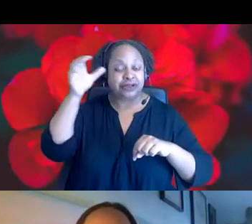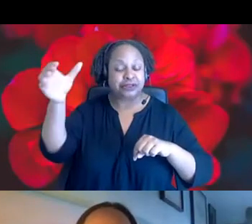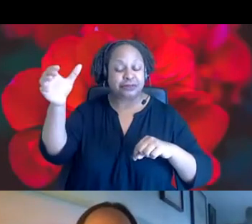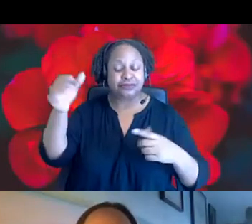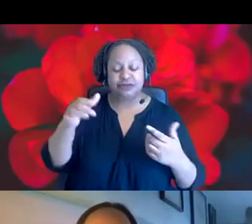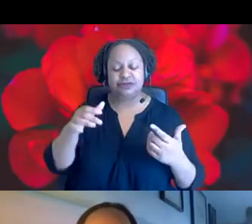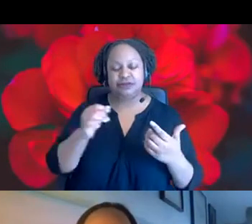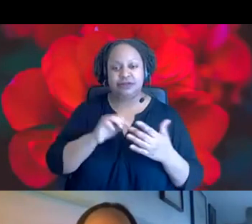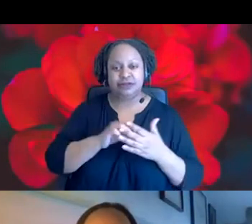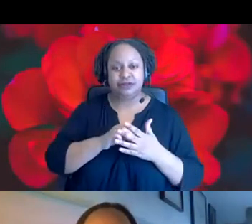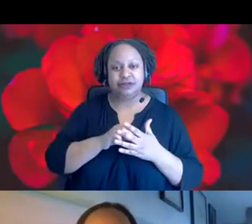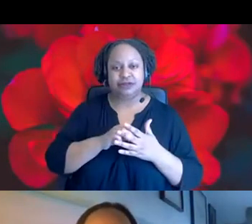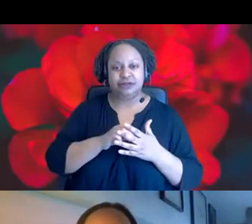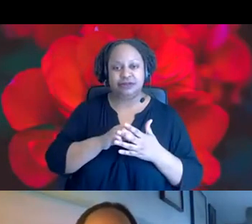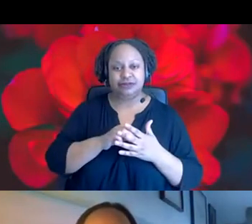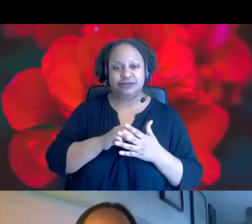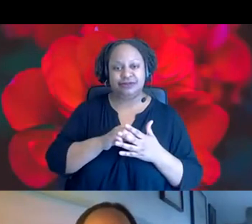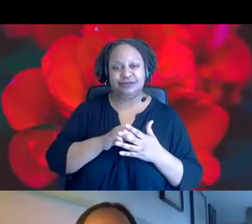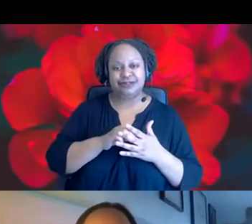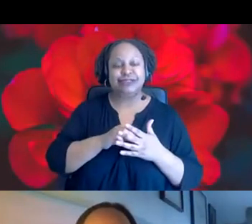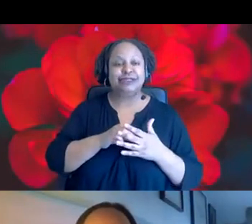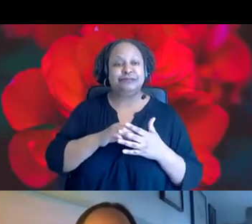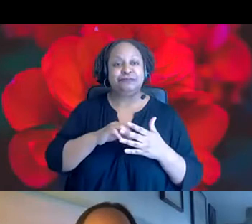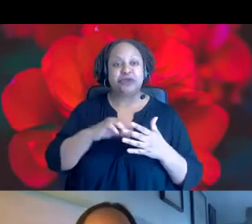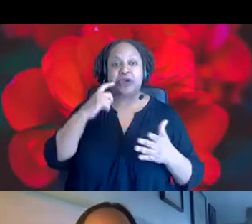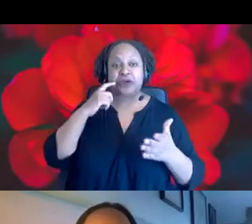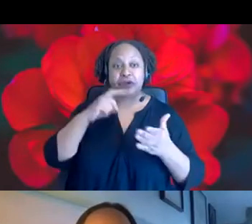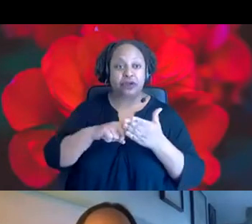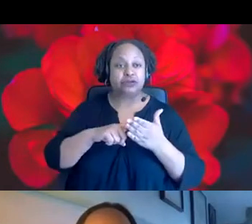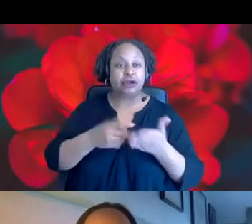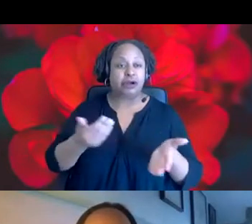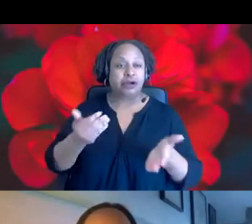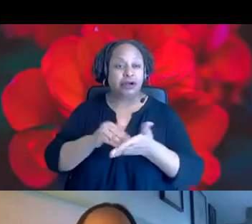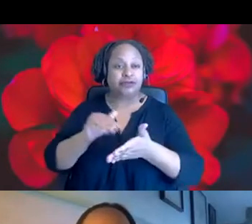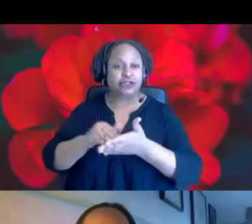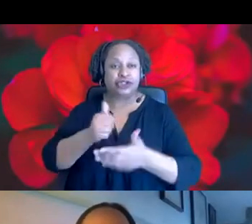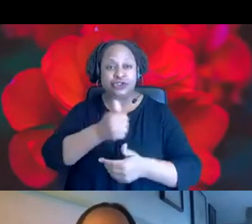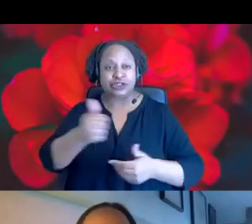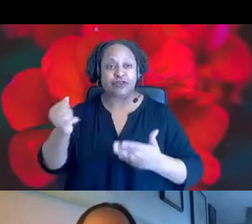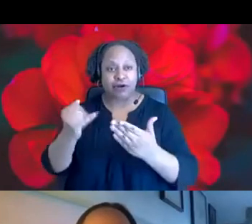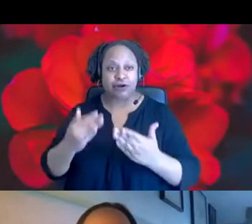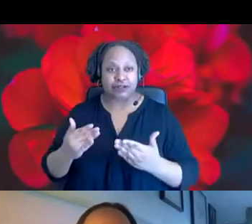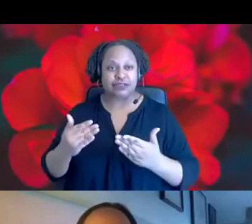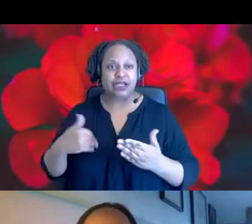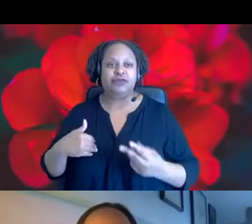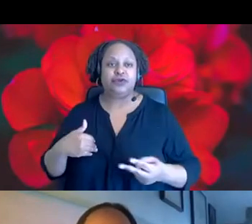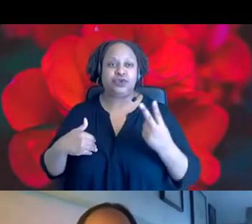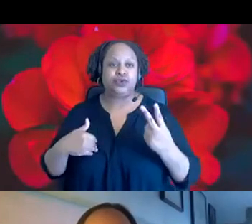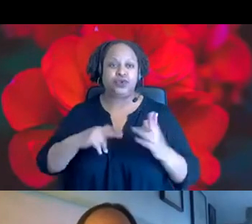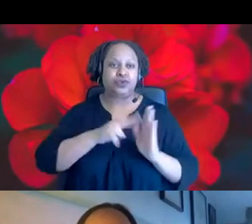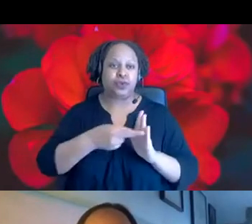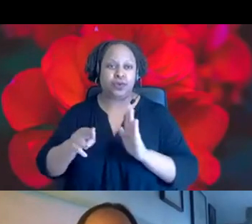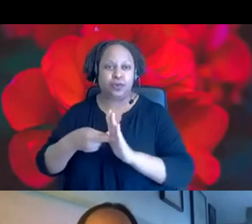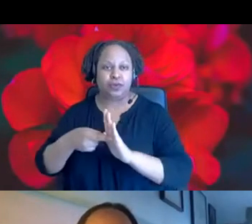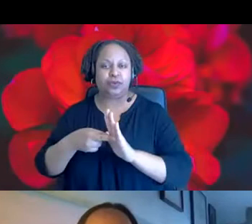all as artists are often put in a position where you have to be an educator and an artist. And so in leading and